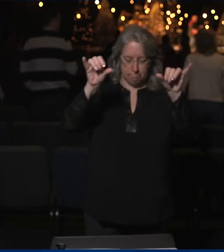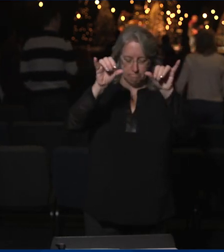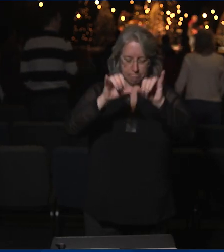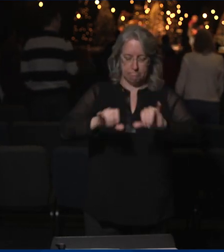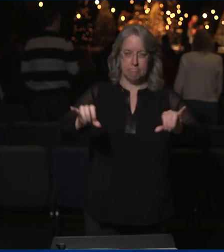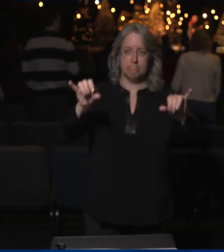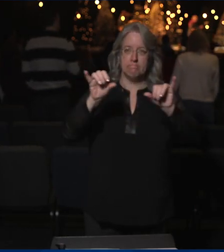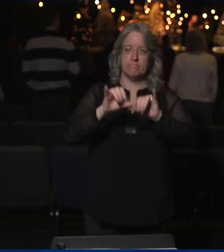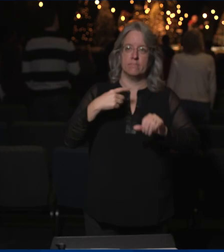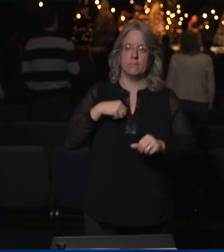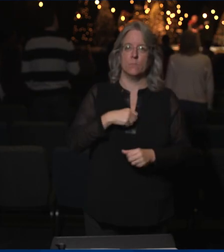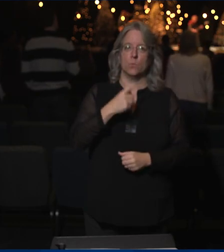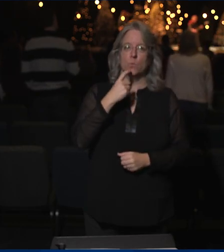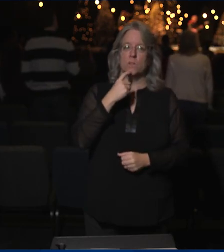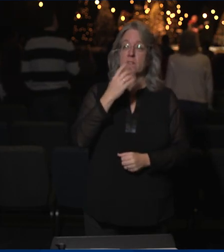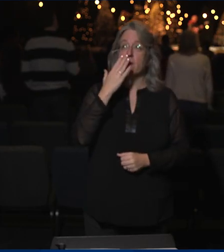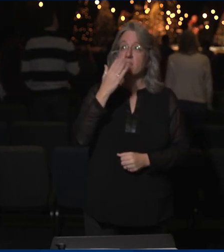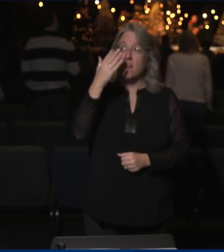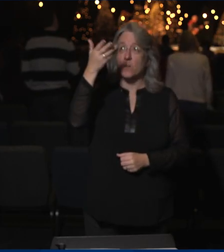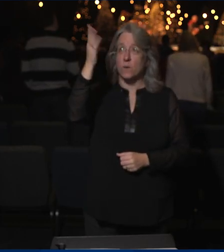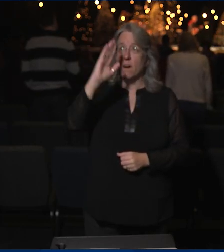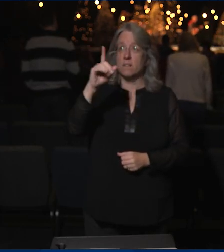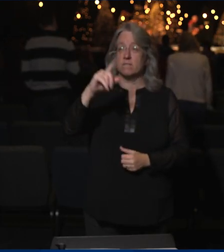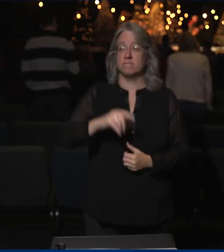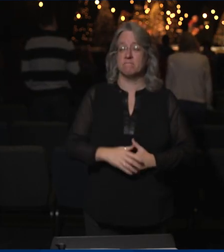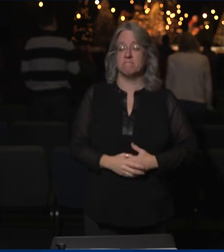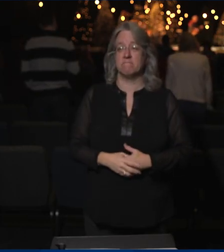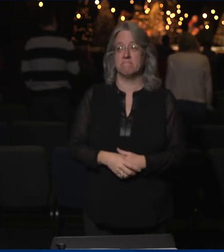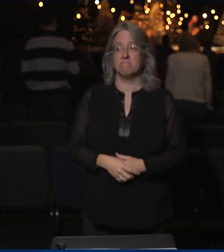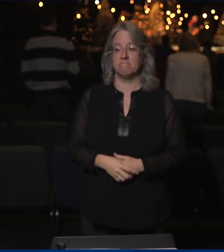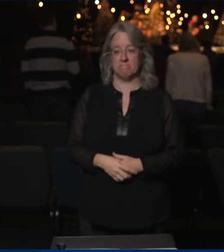We say thank you, God,